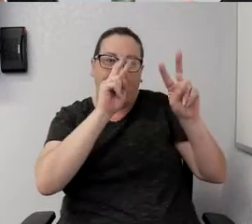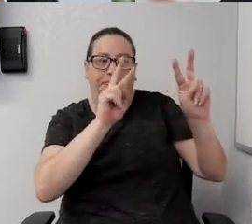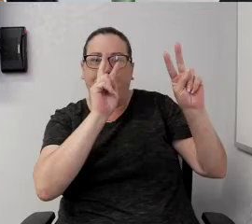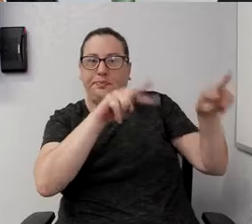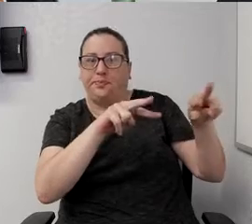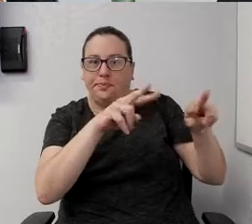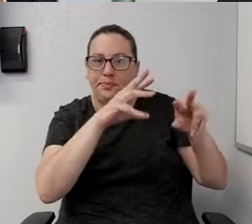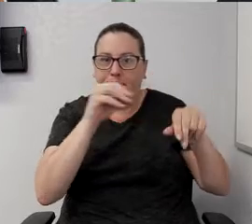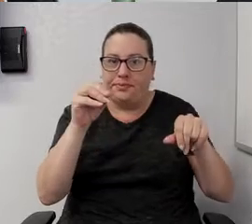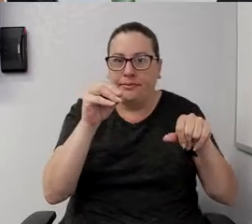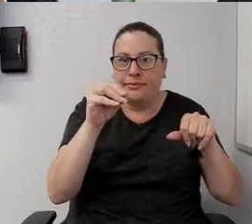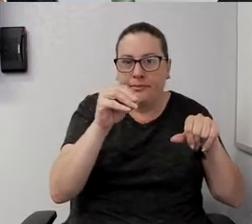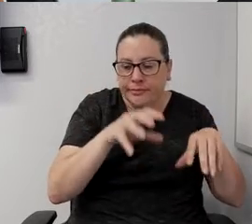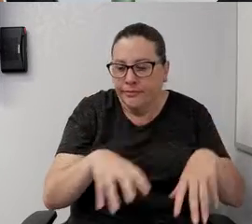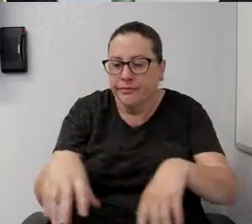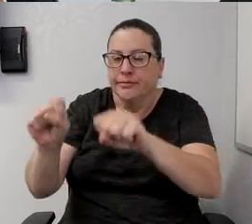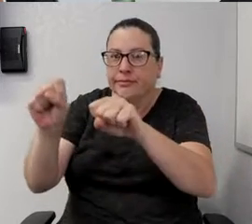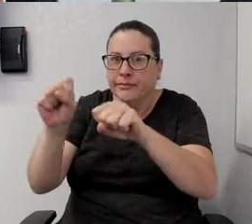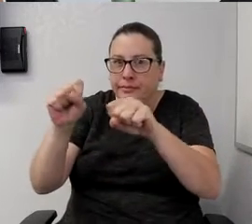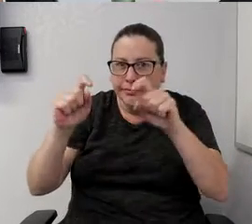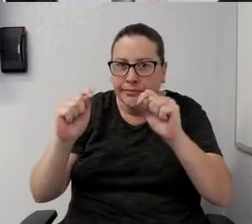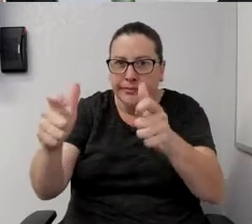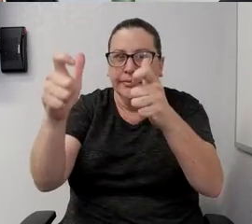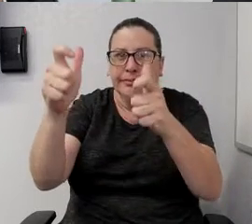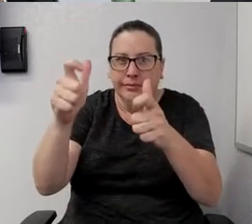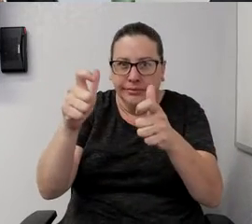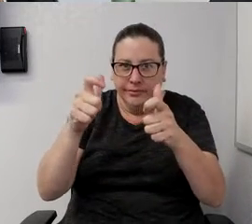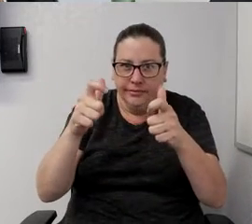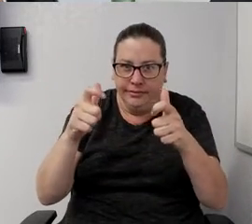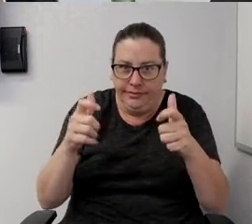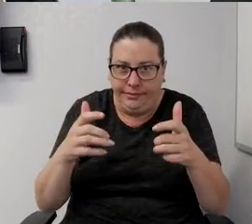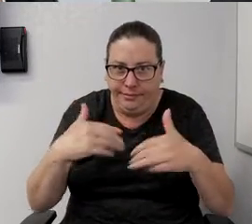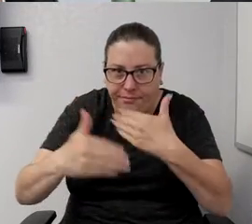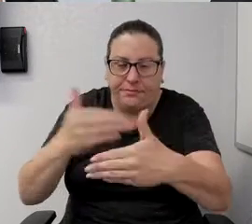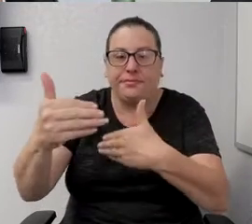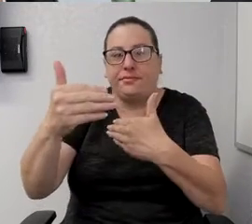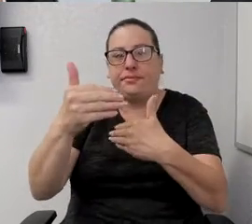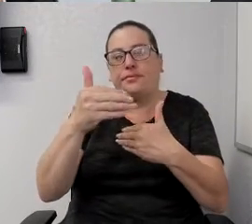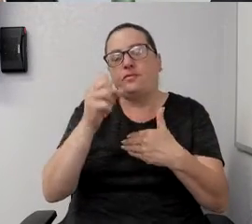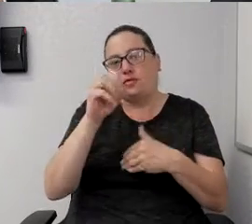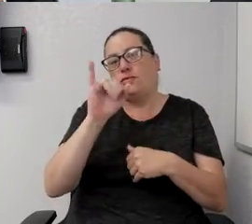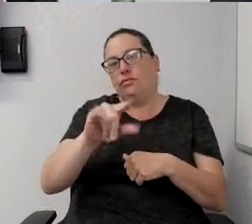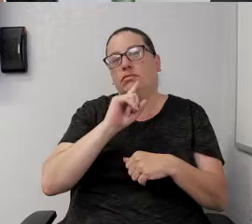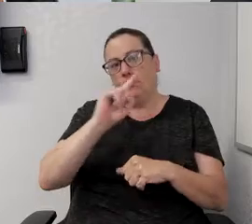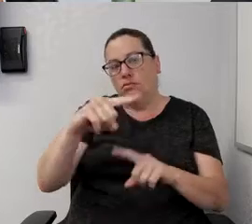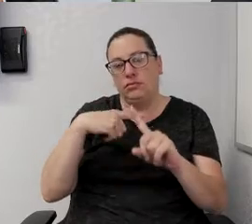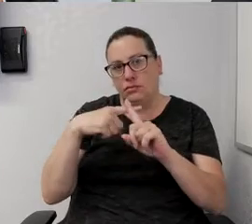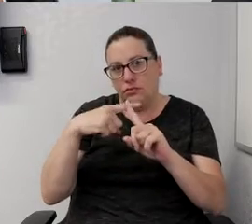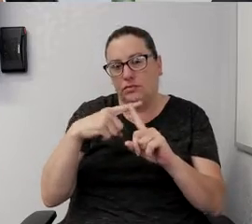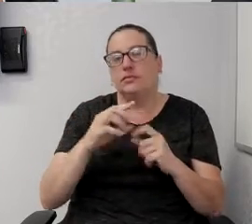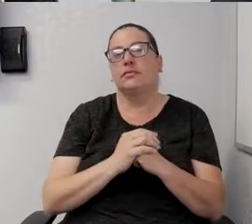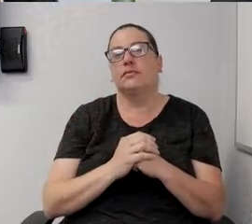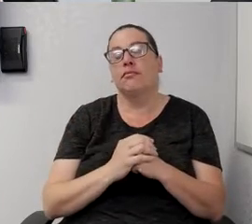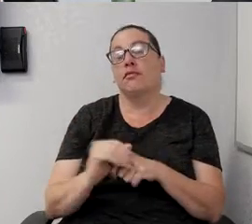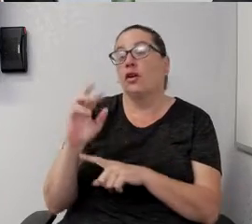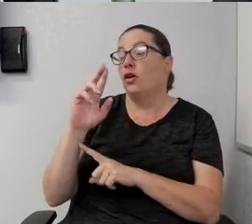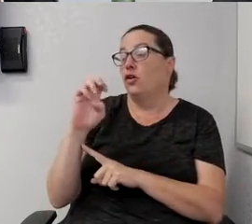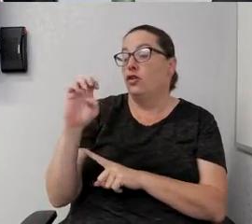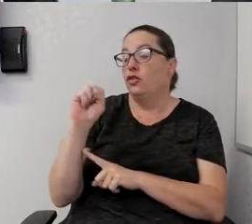and acted as quick as they can. So that's been very positive. Reese